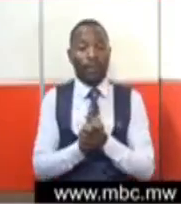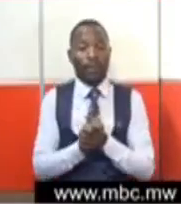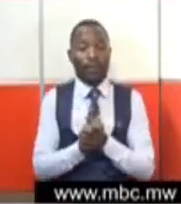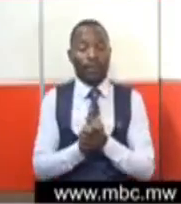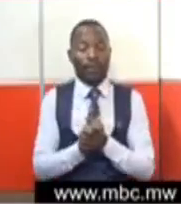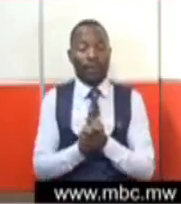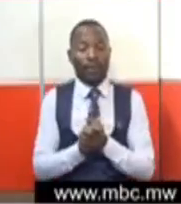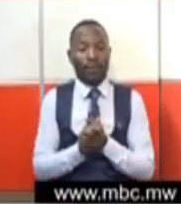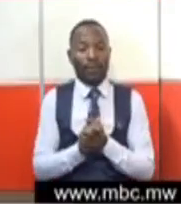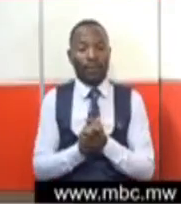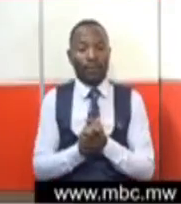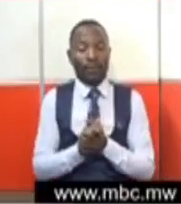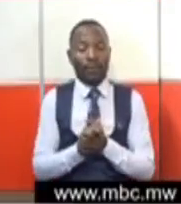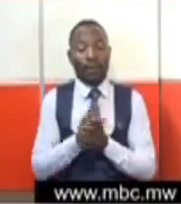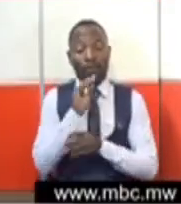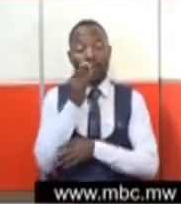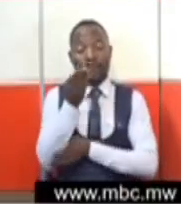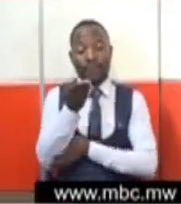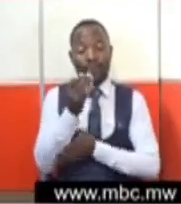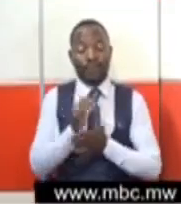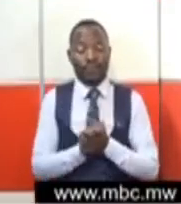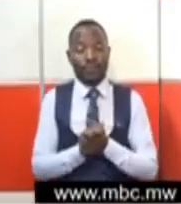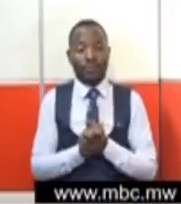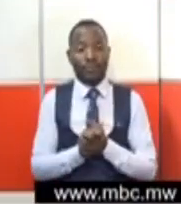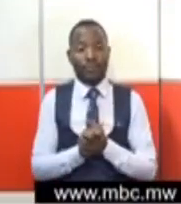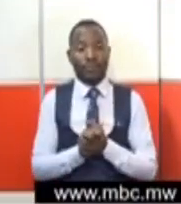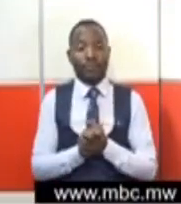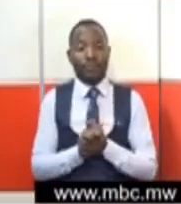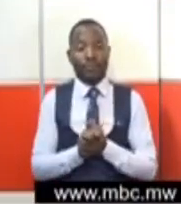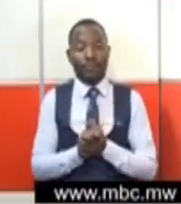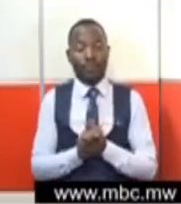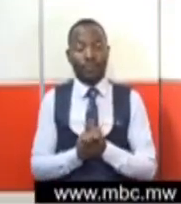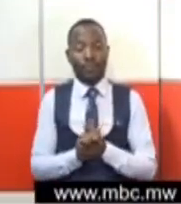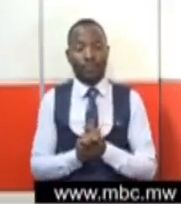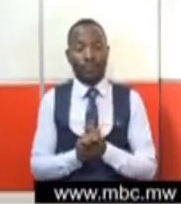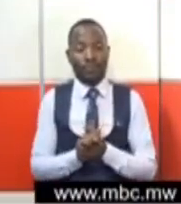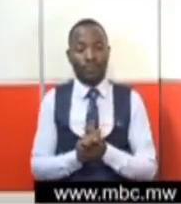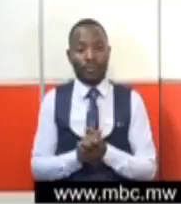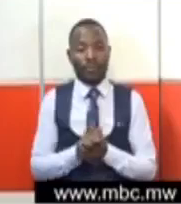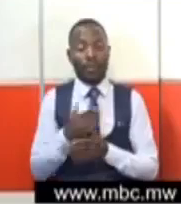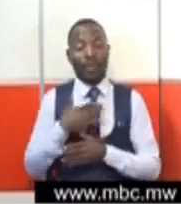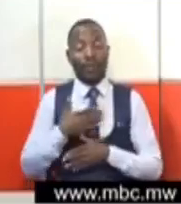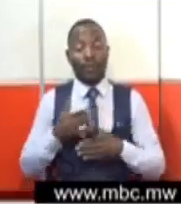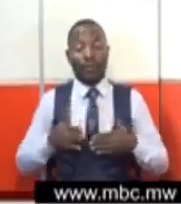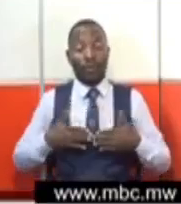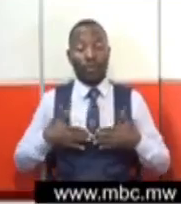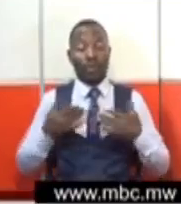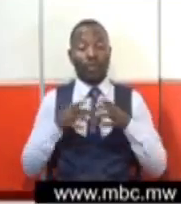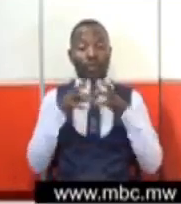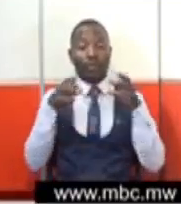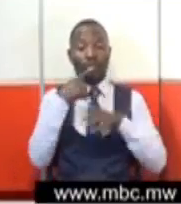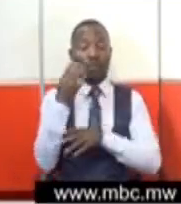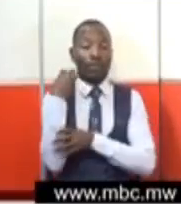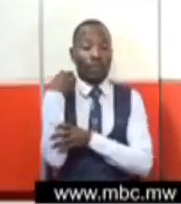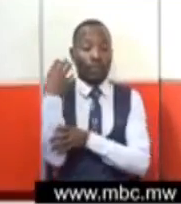permanent basis. He spoke to Tokozani Jumpa. We are happy that the government